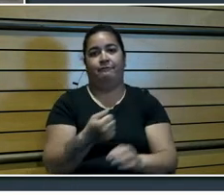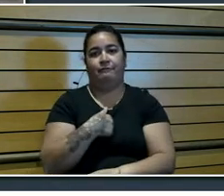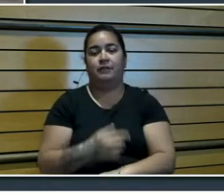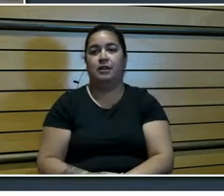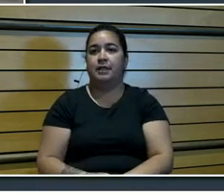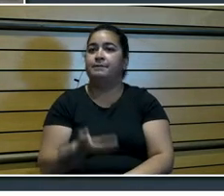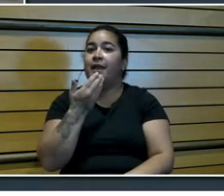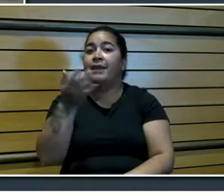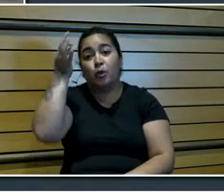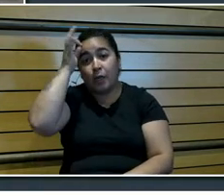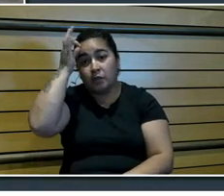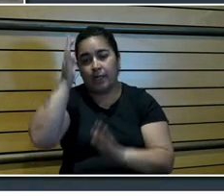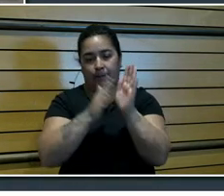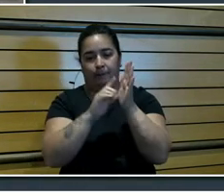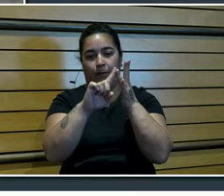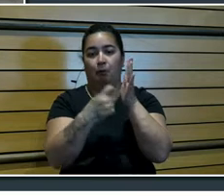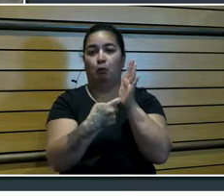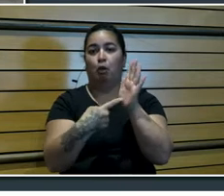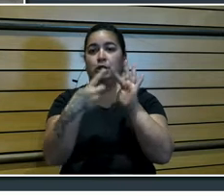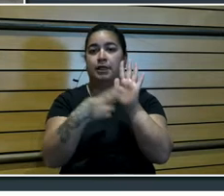Thank you, Councillor Mawson.